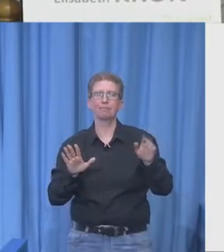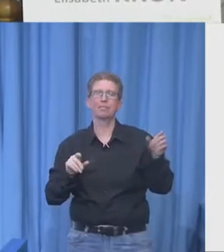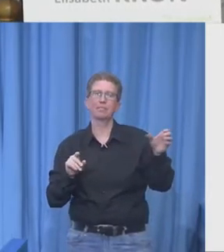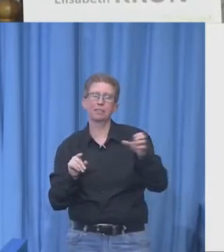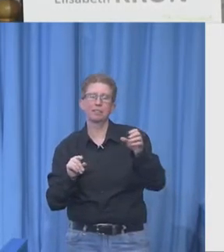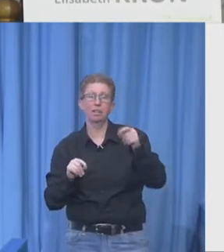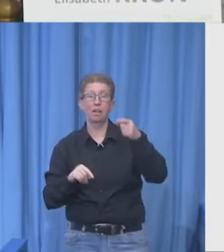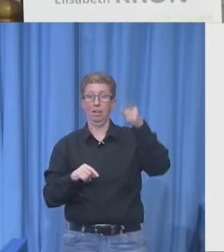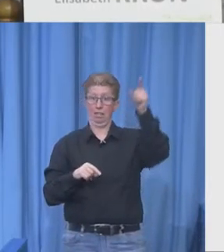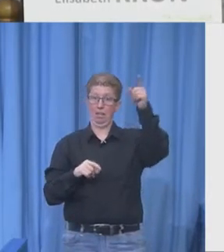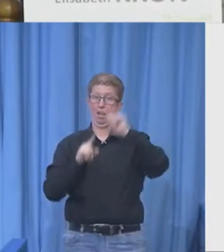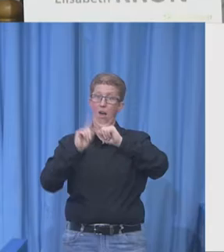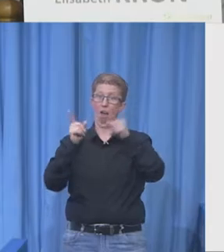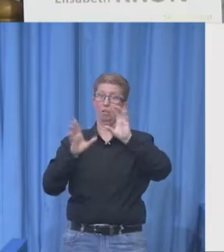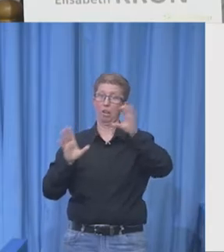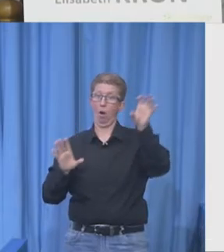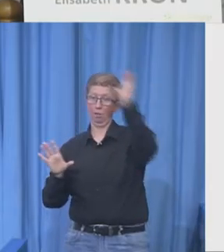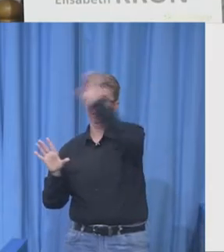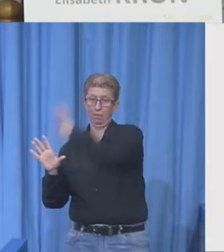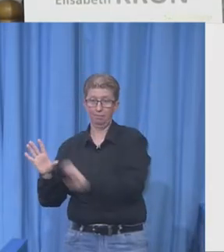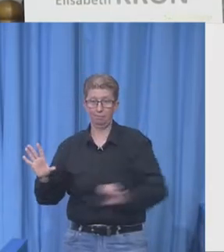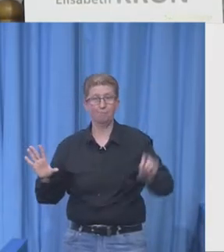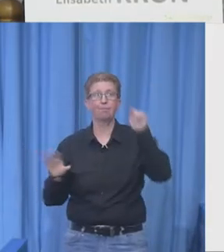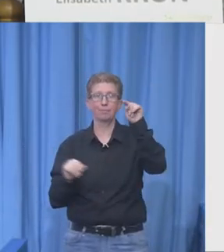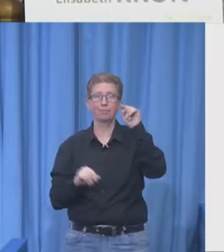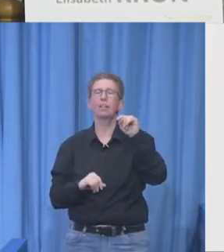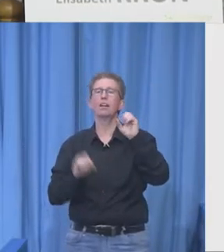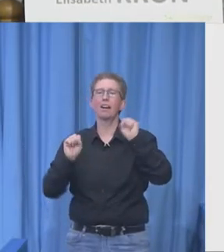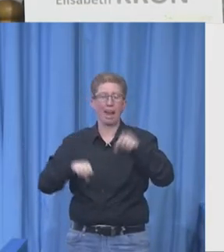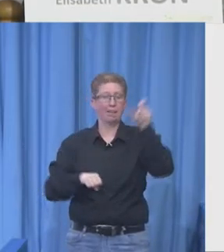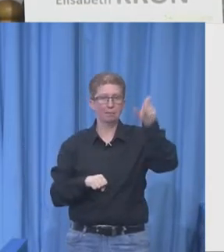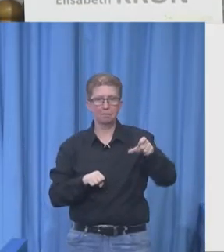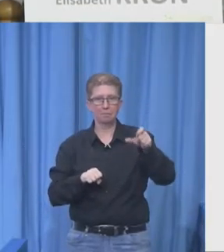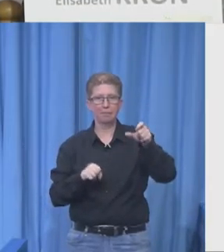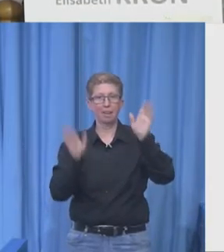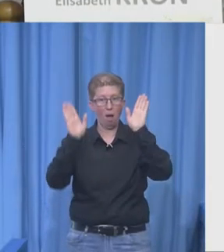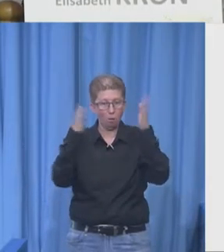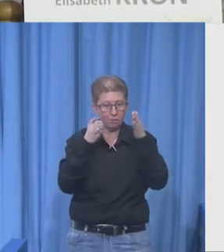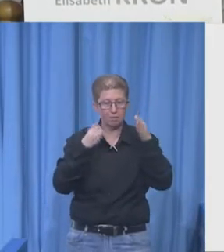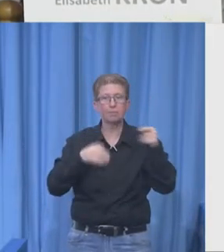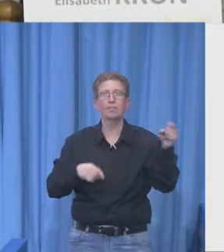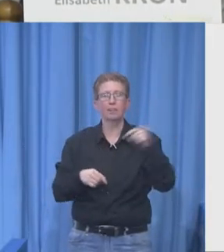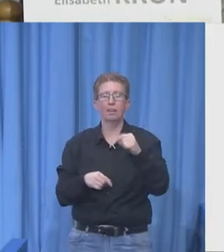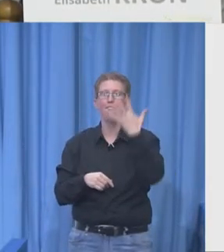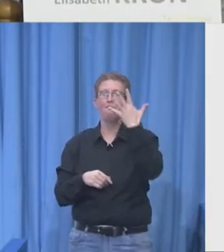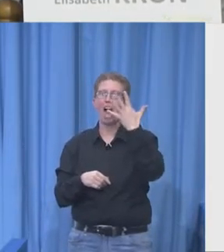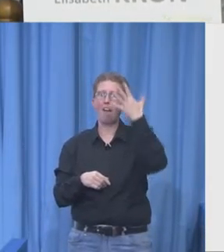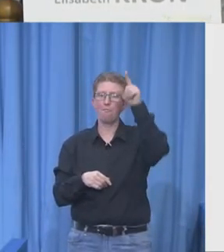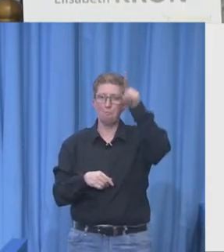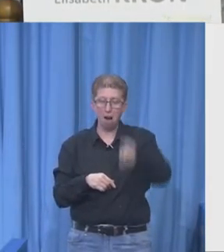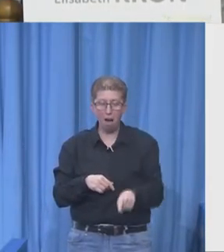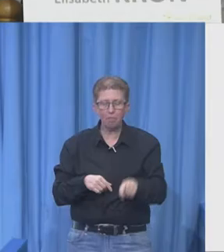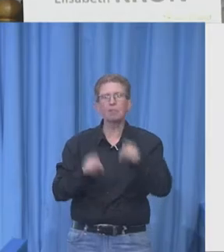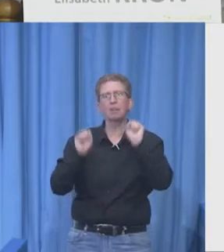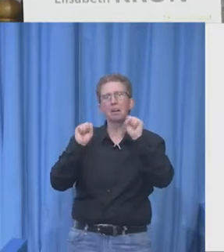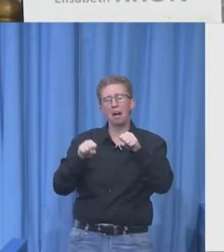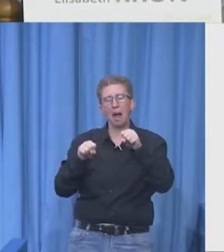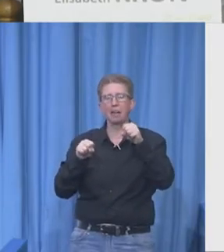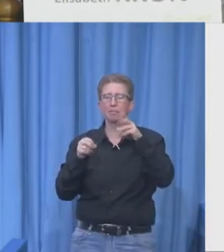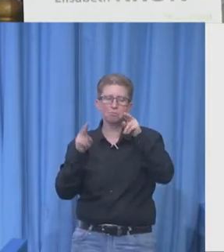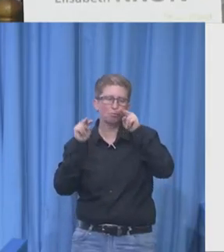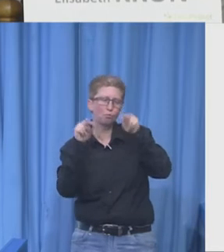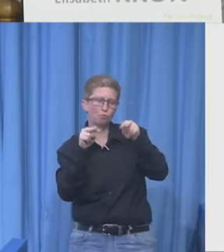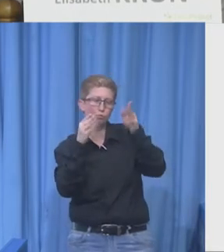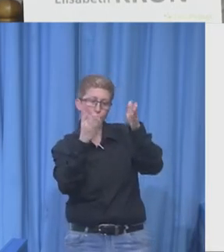in Austria for 2 years. The second phase, we got public funding, we could do this assessment of